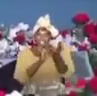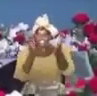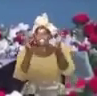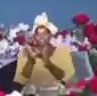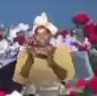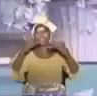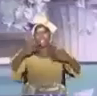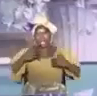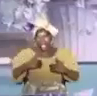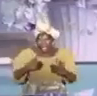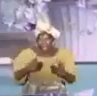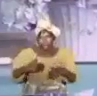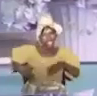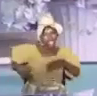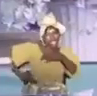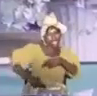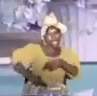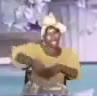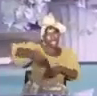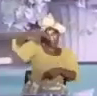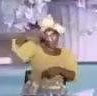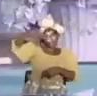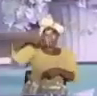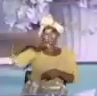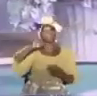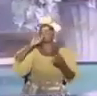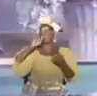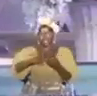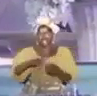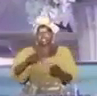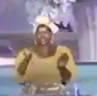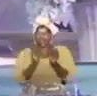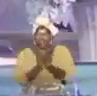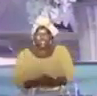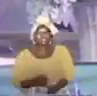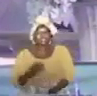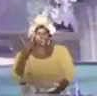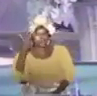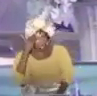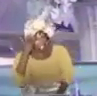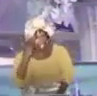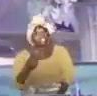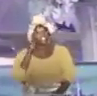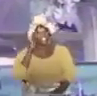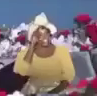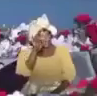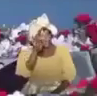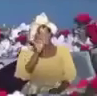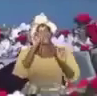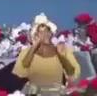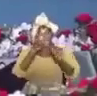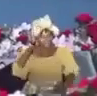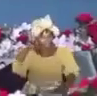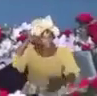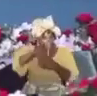superior advantage, and that in the presence of knowledge, you can step into rest on every